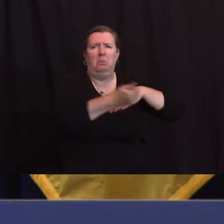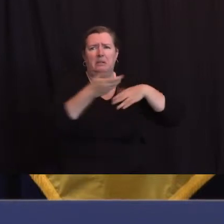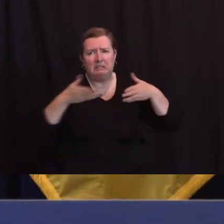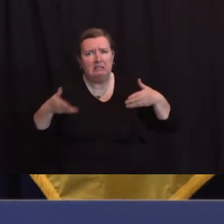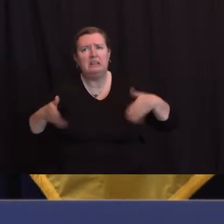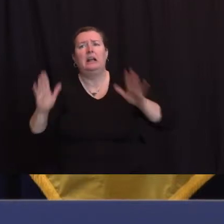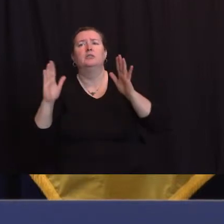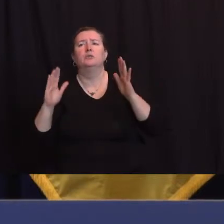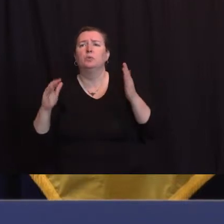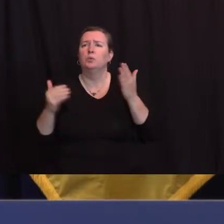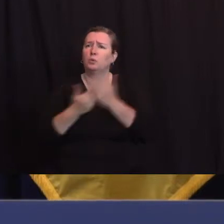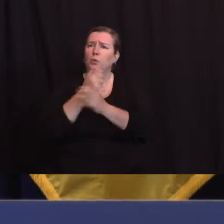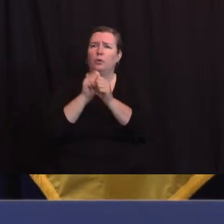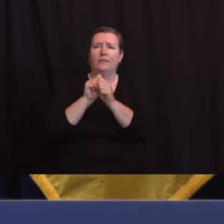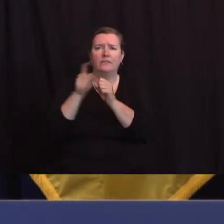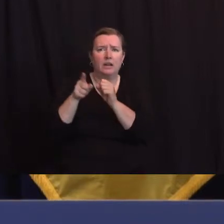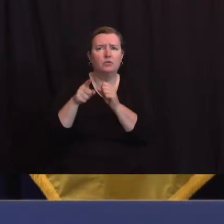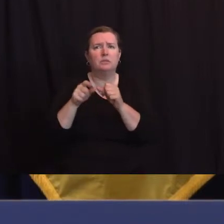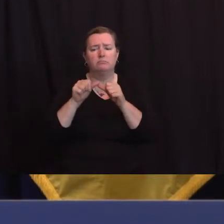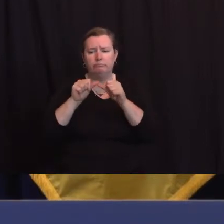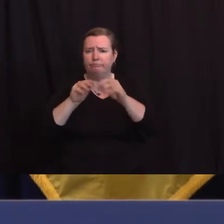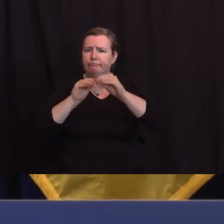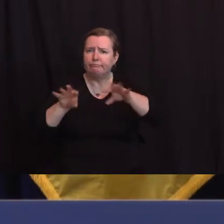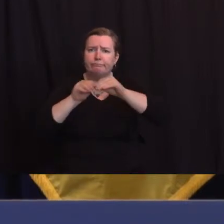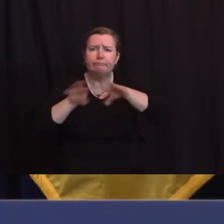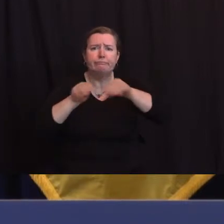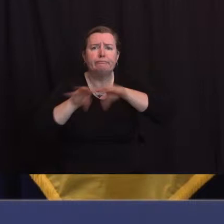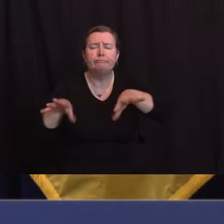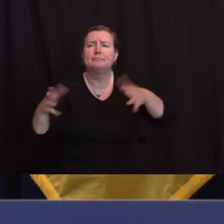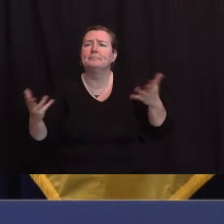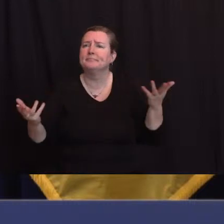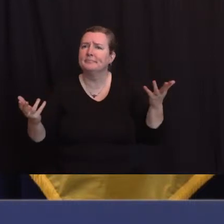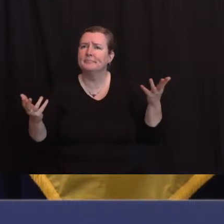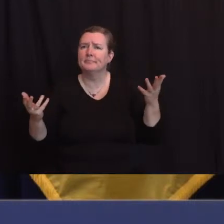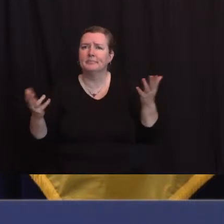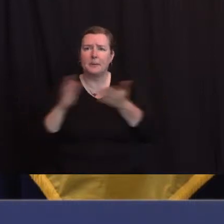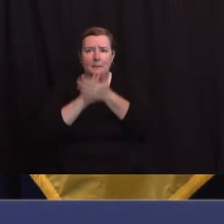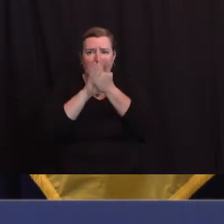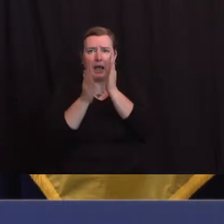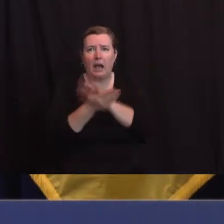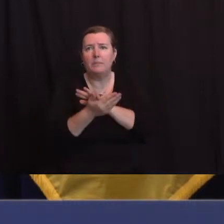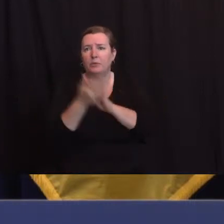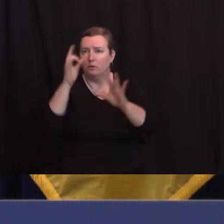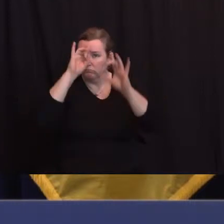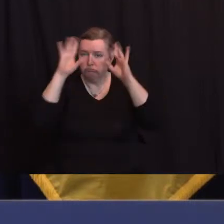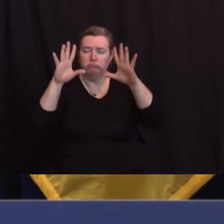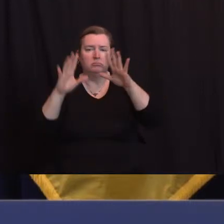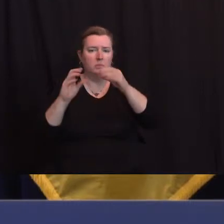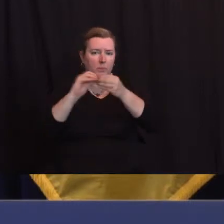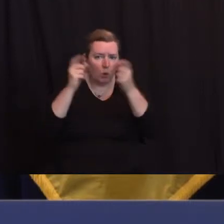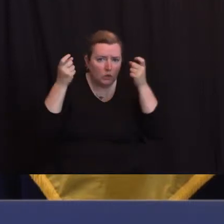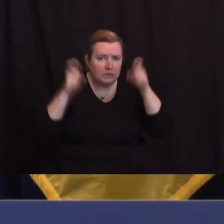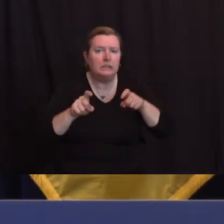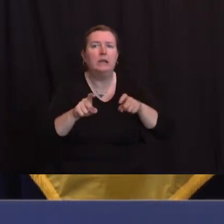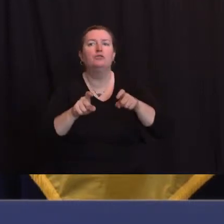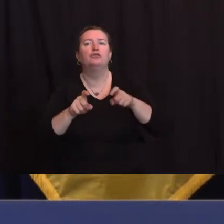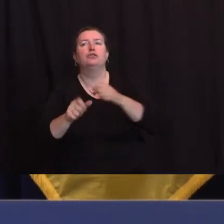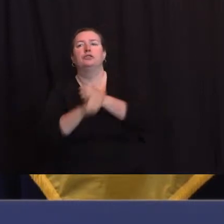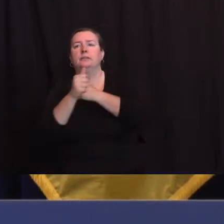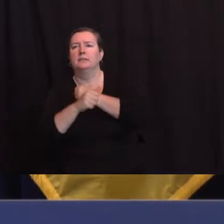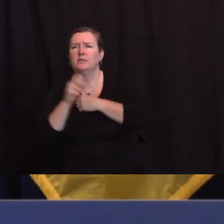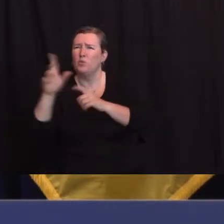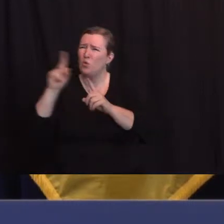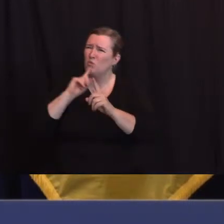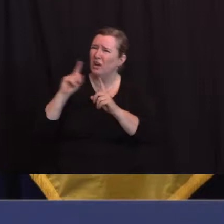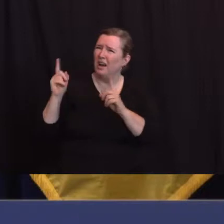Delta variant, to continue to circulate and morph into perhaps even more dangerous variants. What is your reaction to